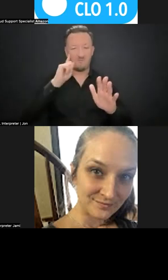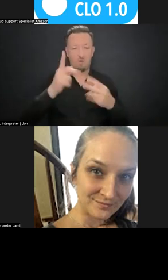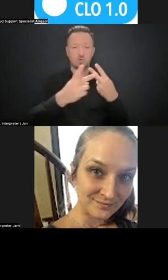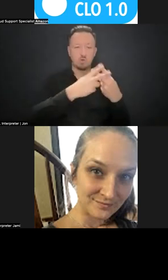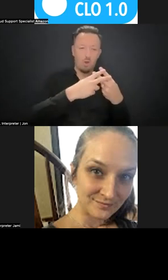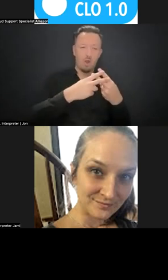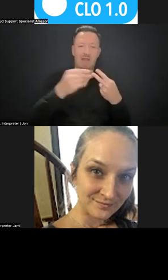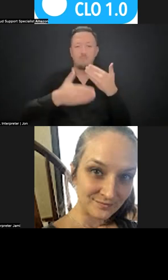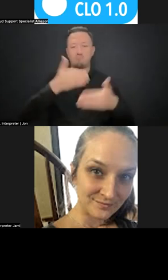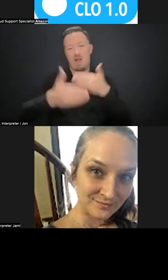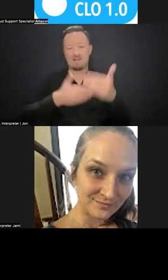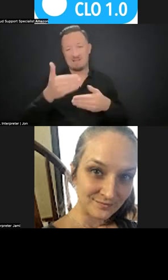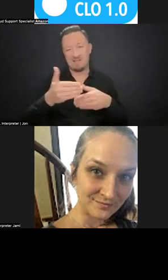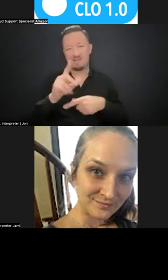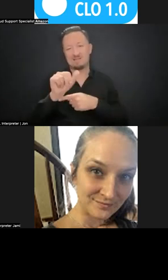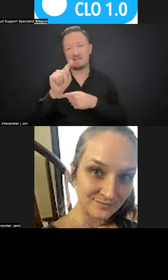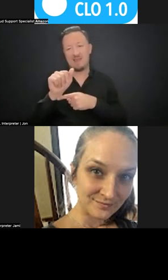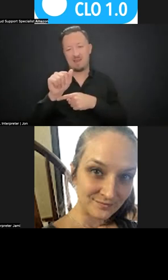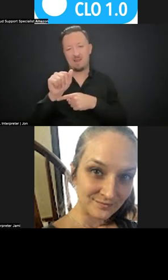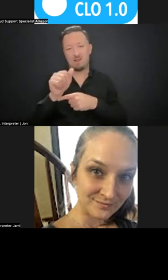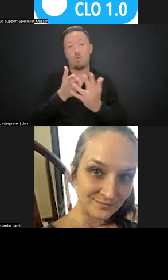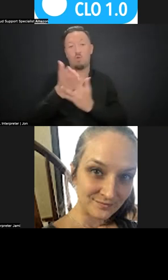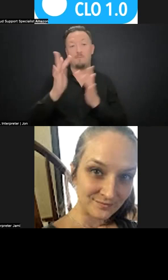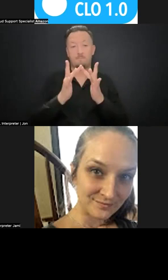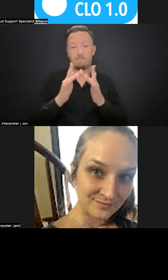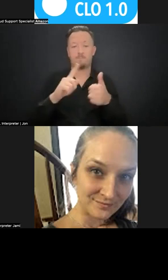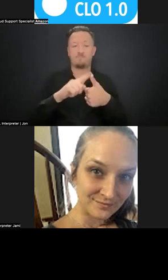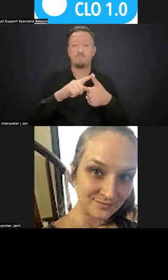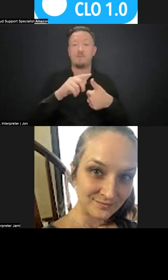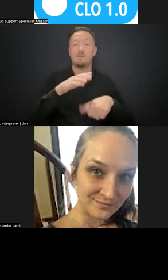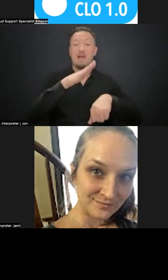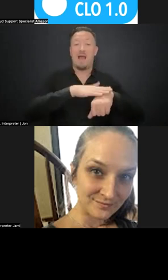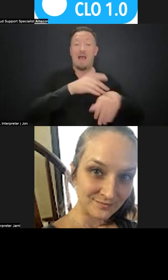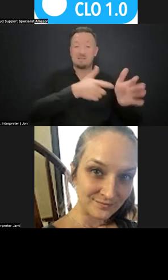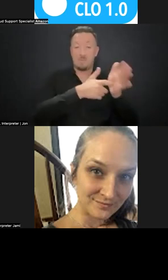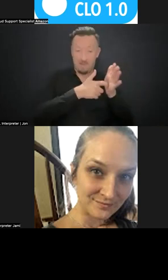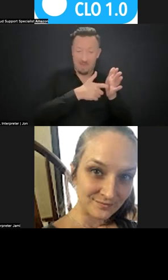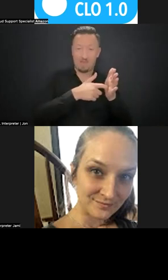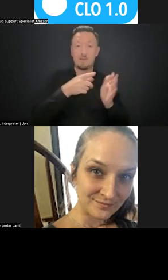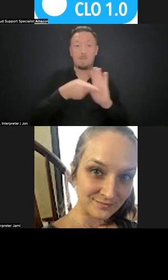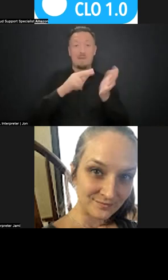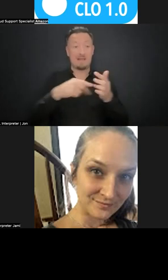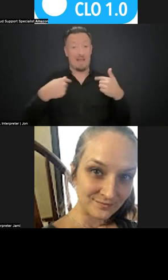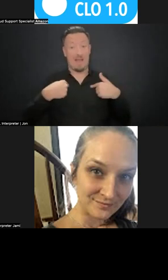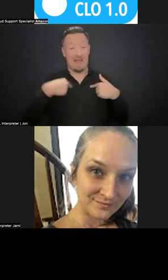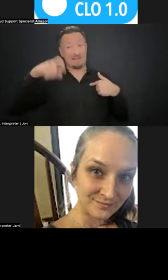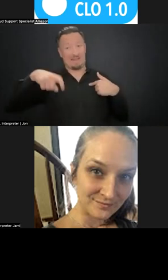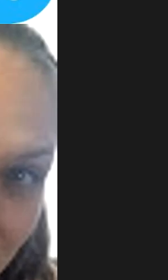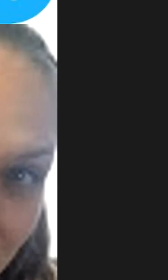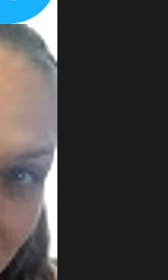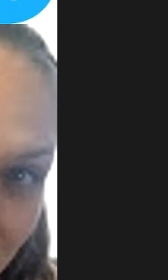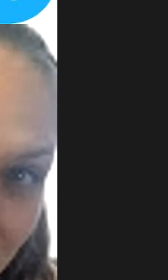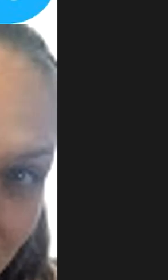internet. Some cloud computing characteristics include on-demand service, you use it when you need it, network access.